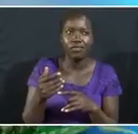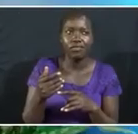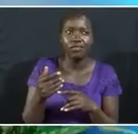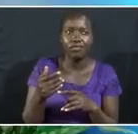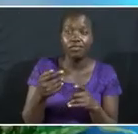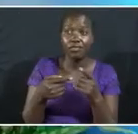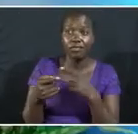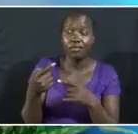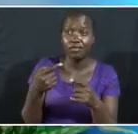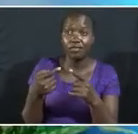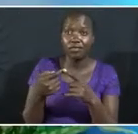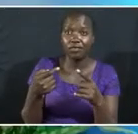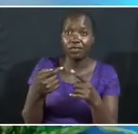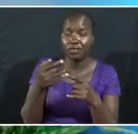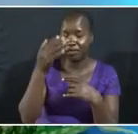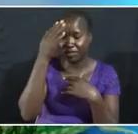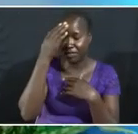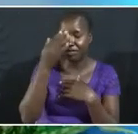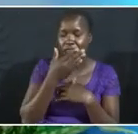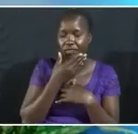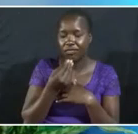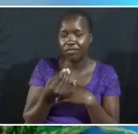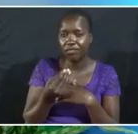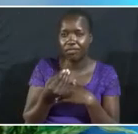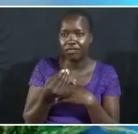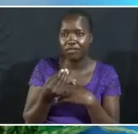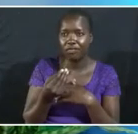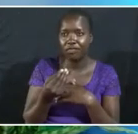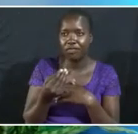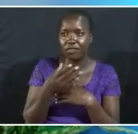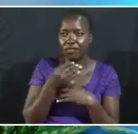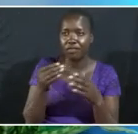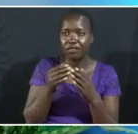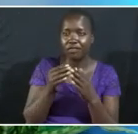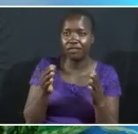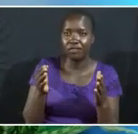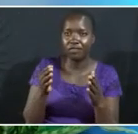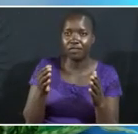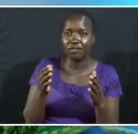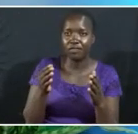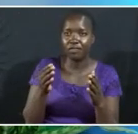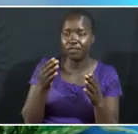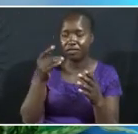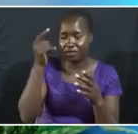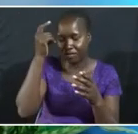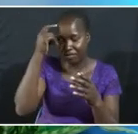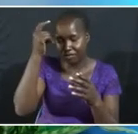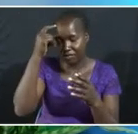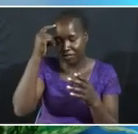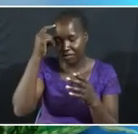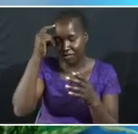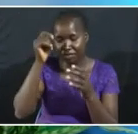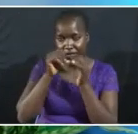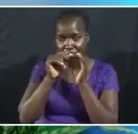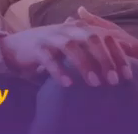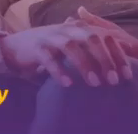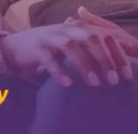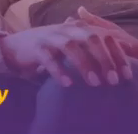Come with a sound mind and an open mind, you will be blessed.